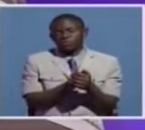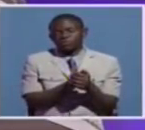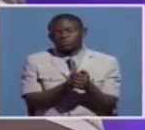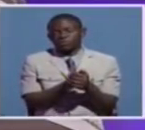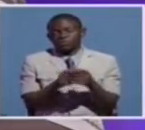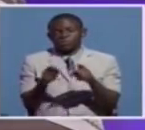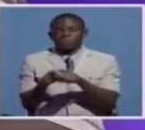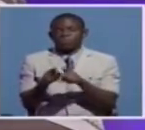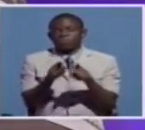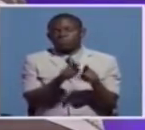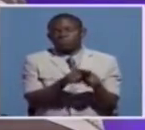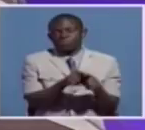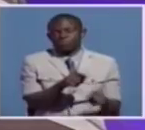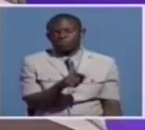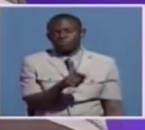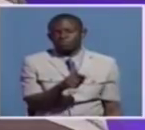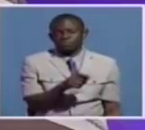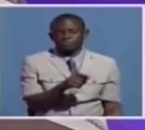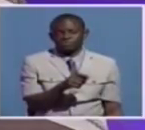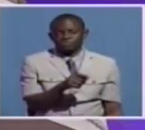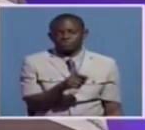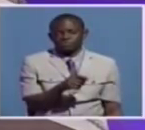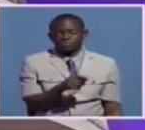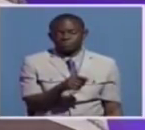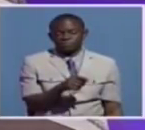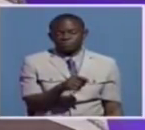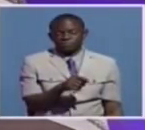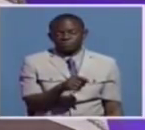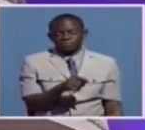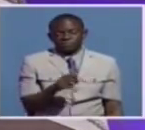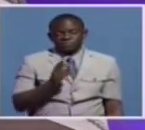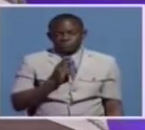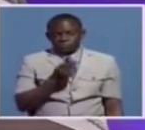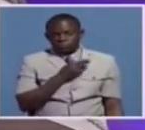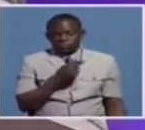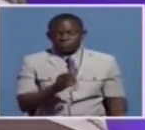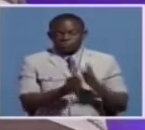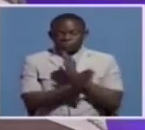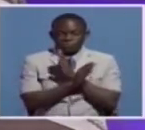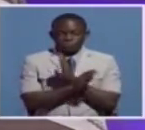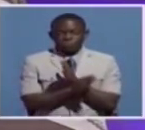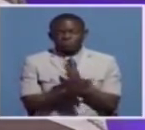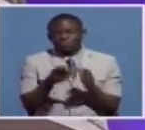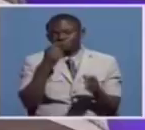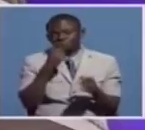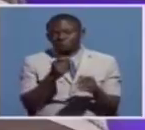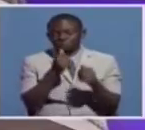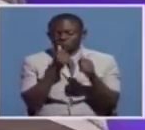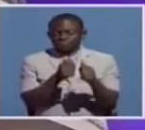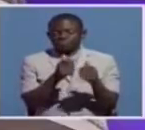the question that you must live within the law. So those are things that he